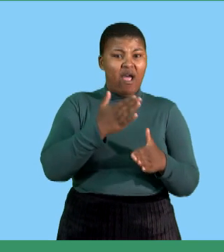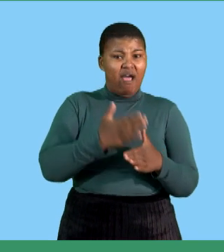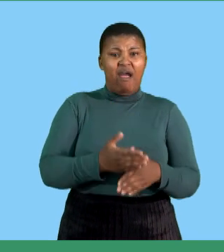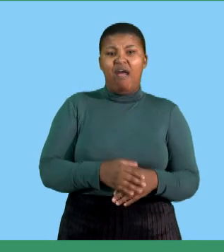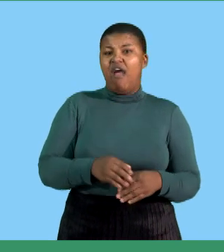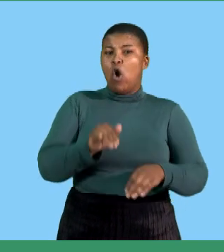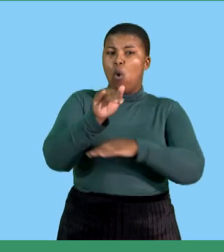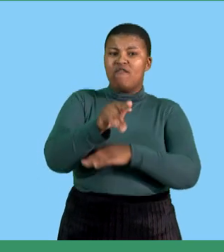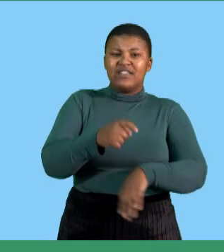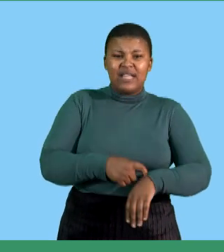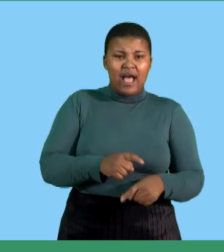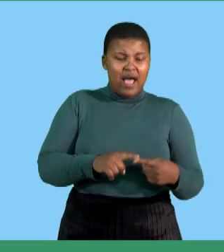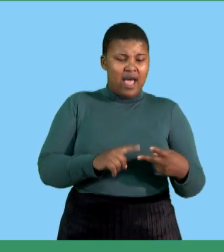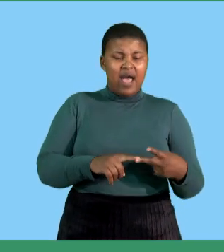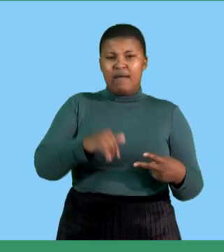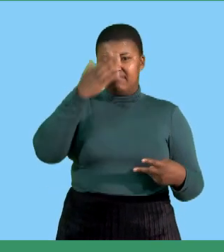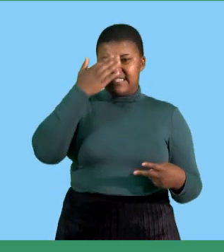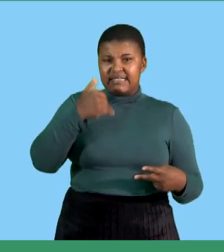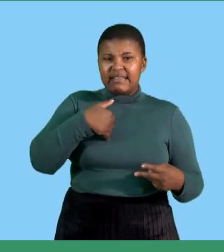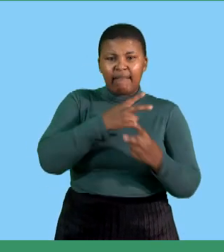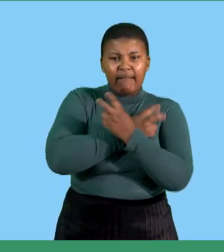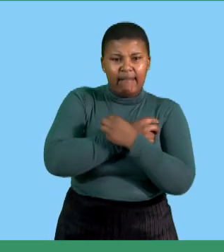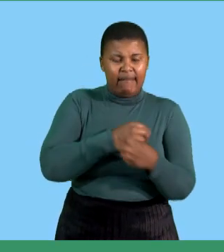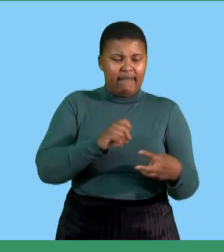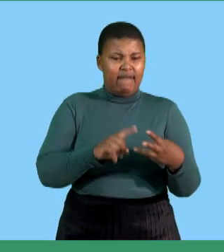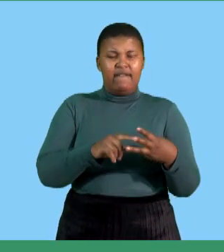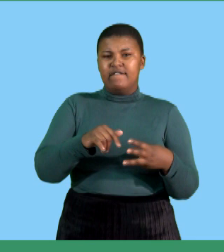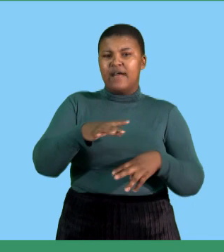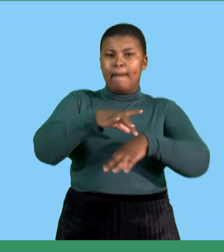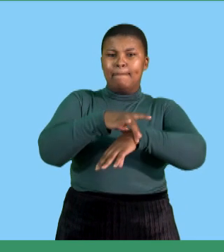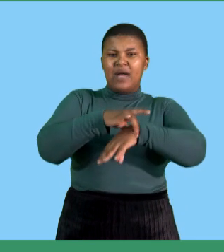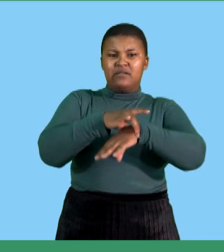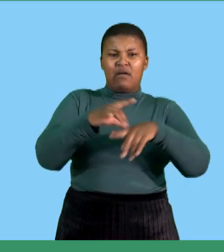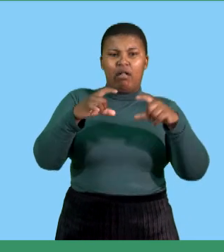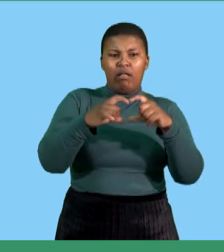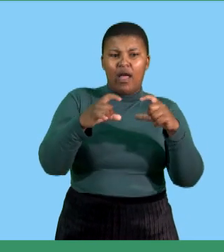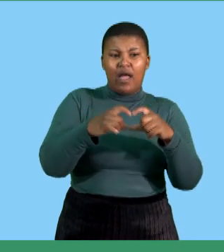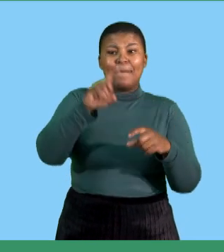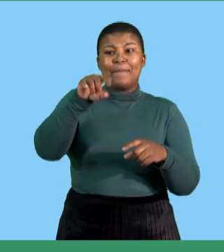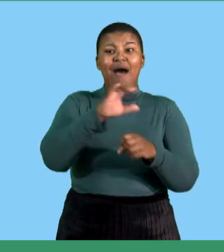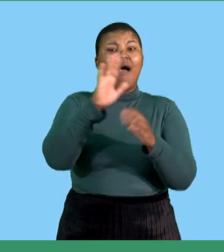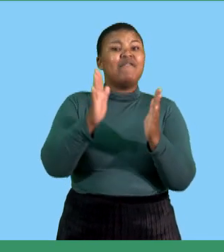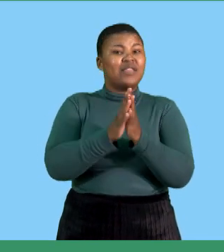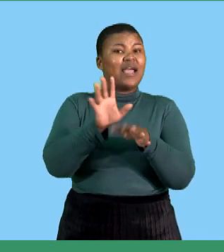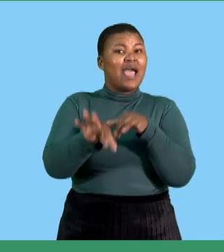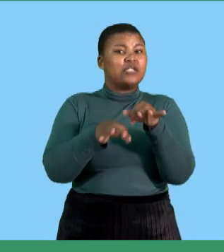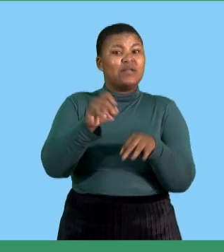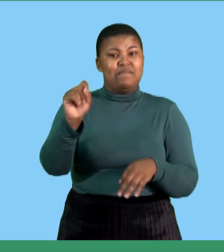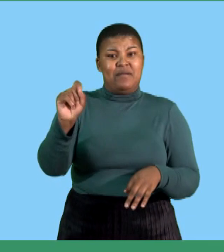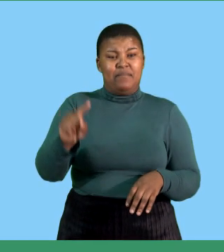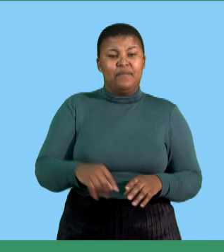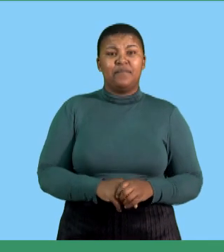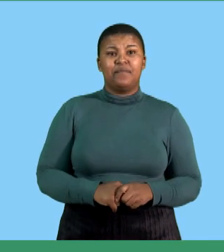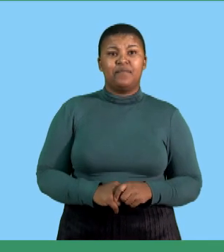benefits, overtime, sick leave, and medical aids. So this should be described, or this is what is needed in